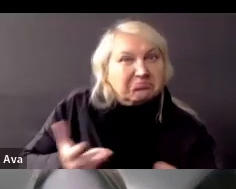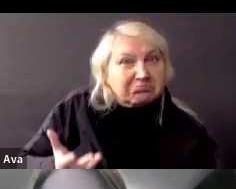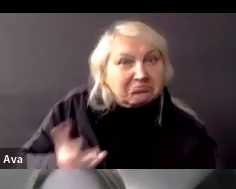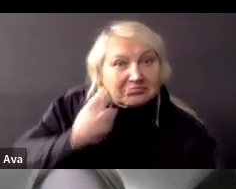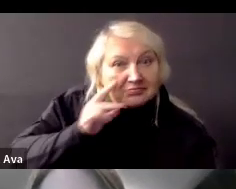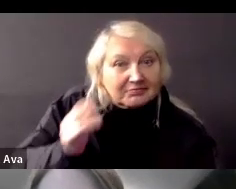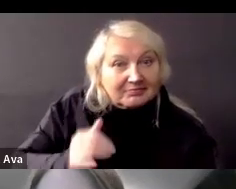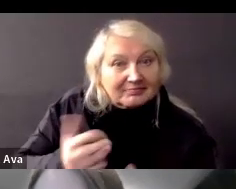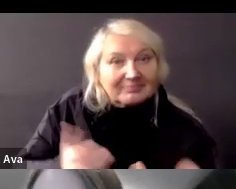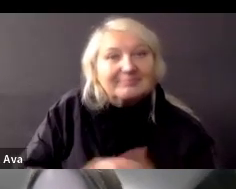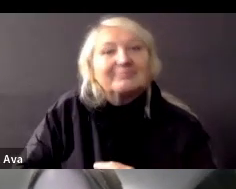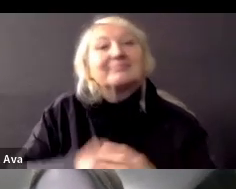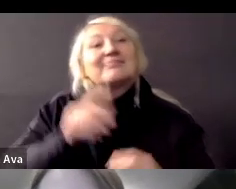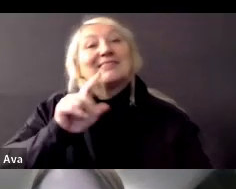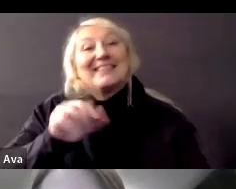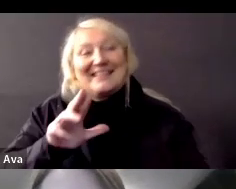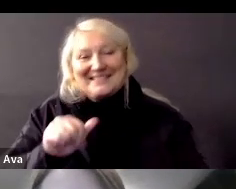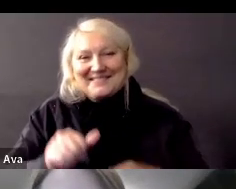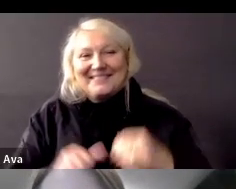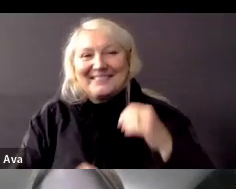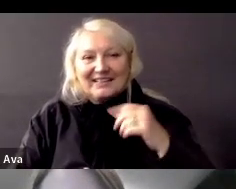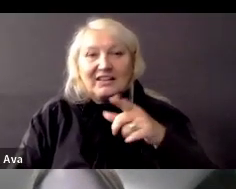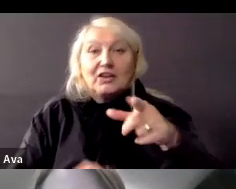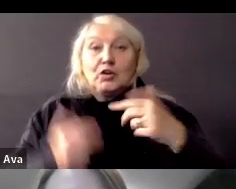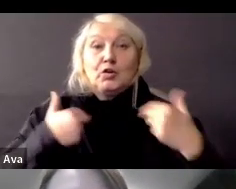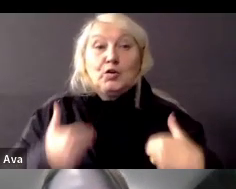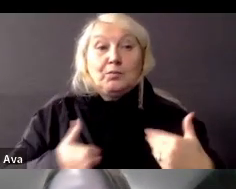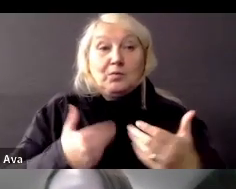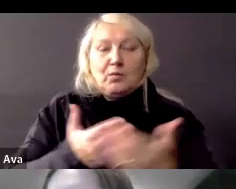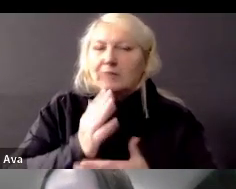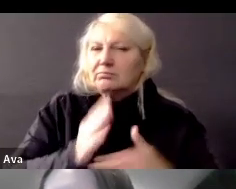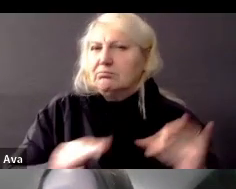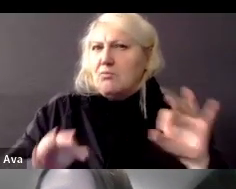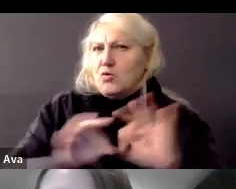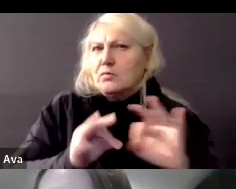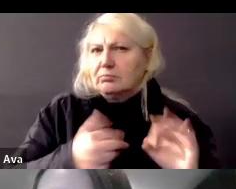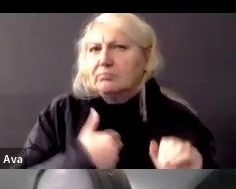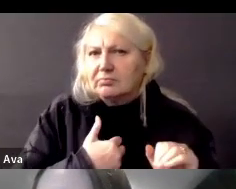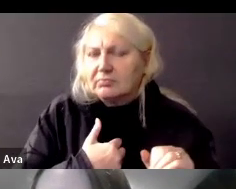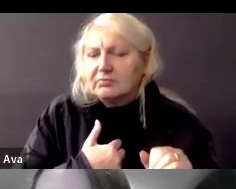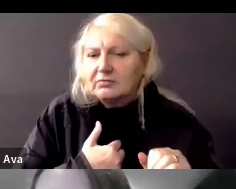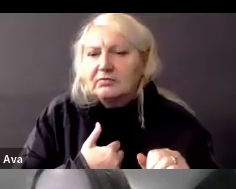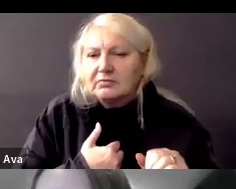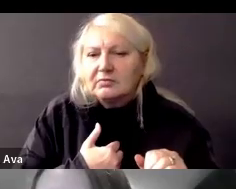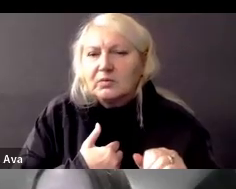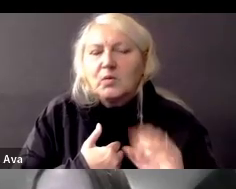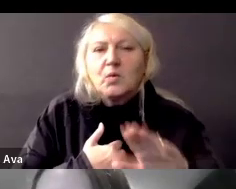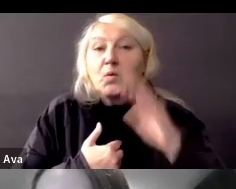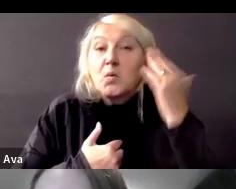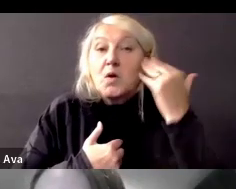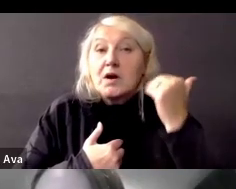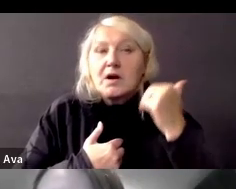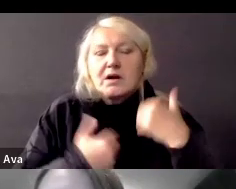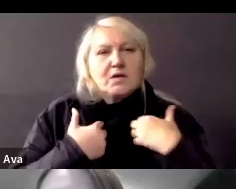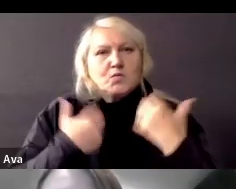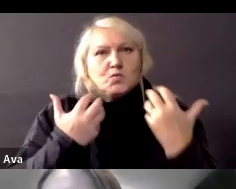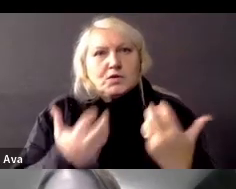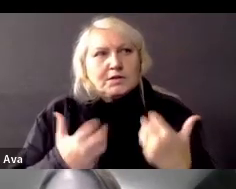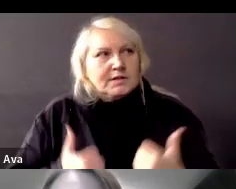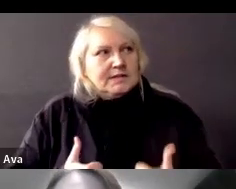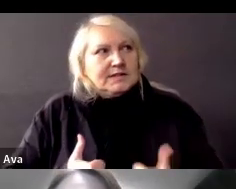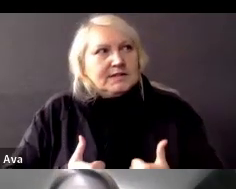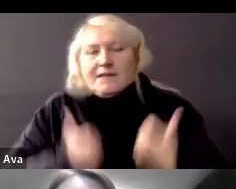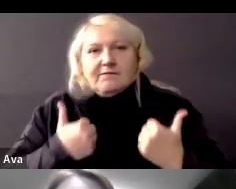Human rights is important to me in trying to live my life to the best